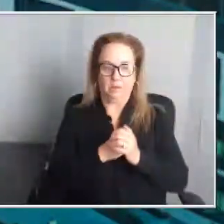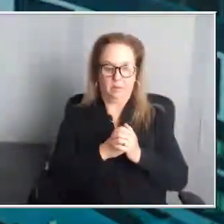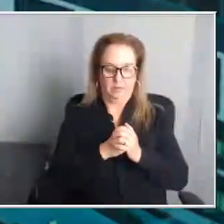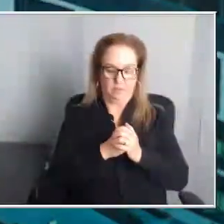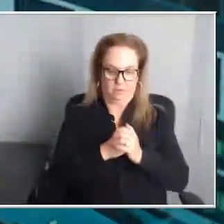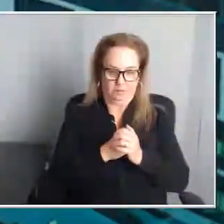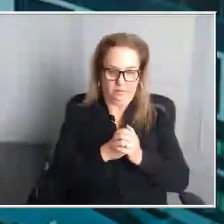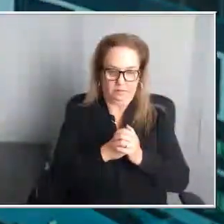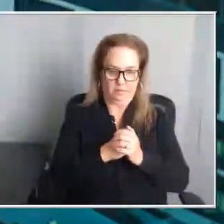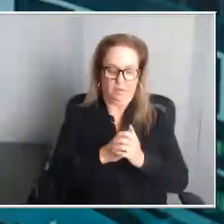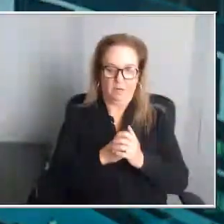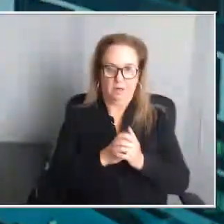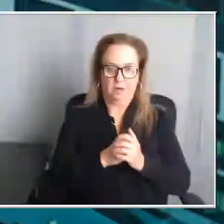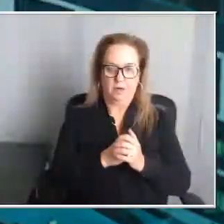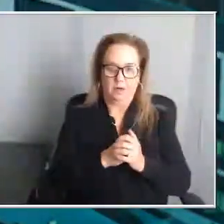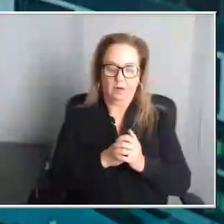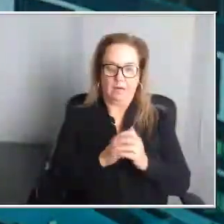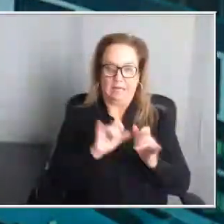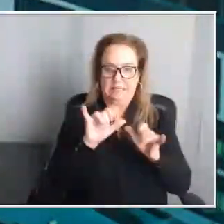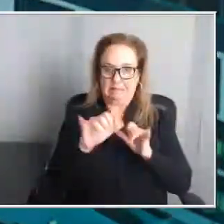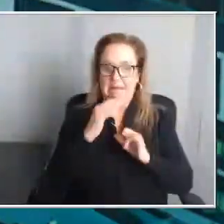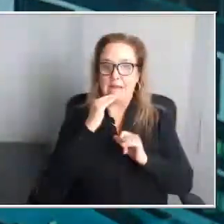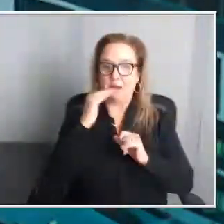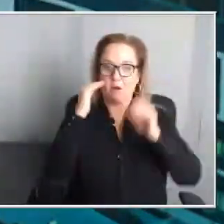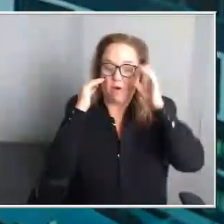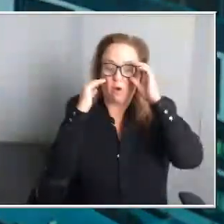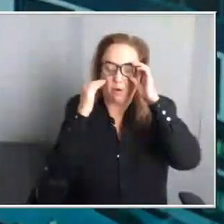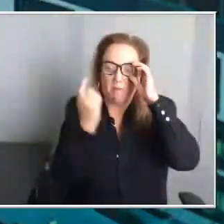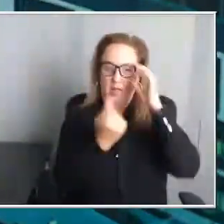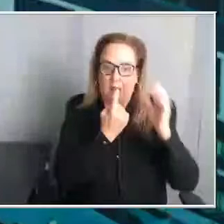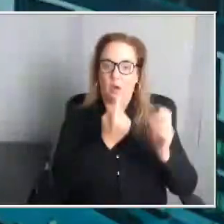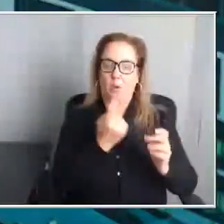can stay home alone.